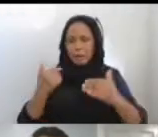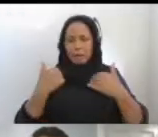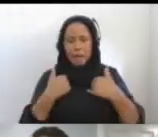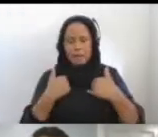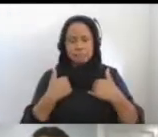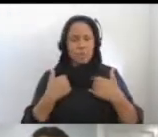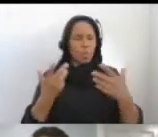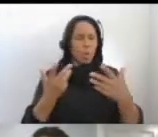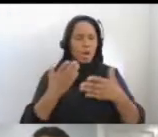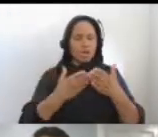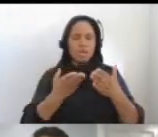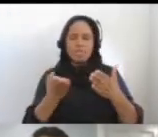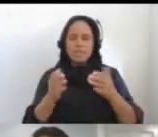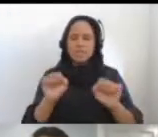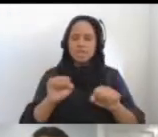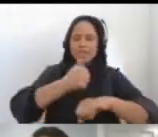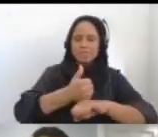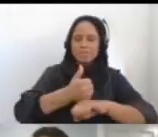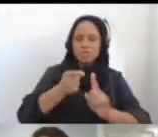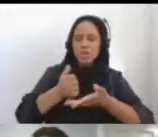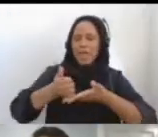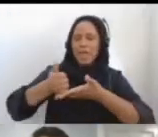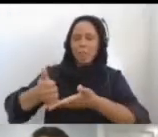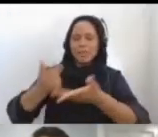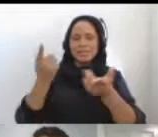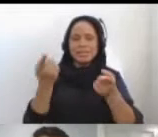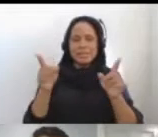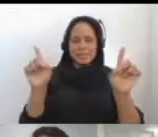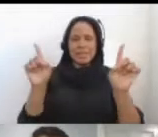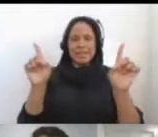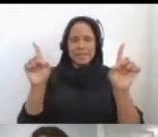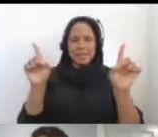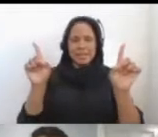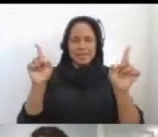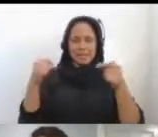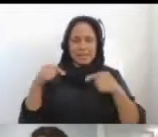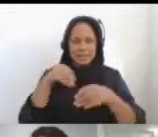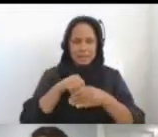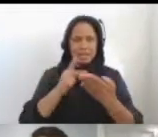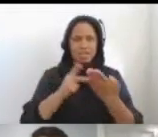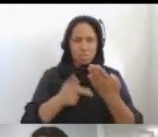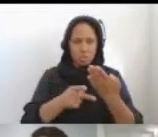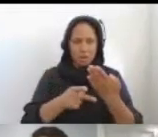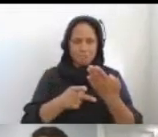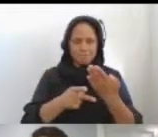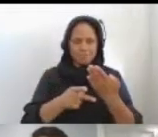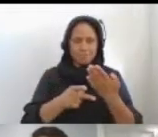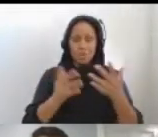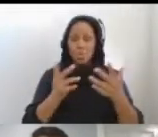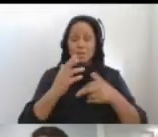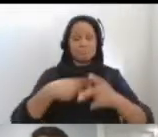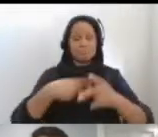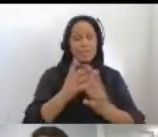implemented to help the participant succeed in the program, what types of